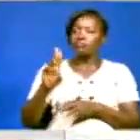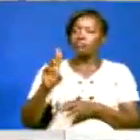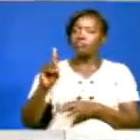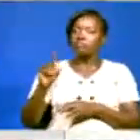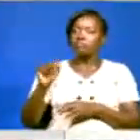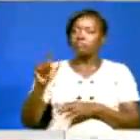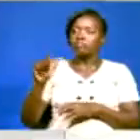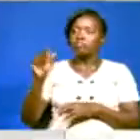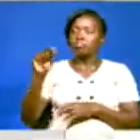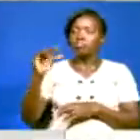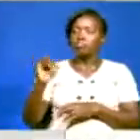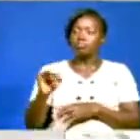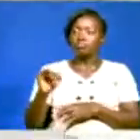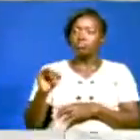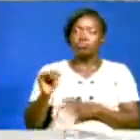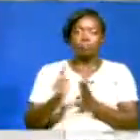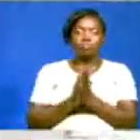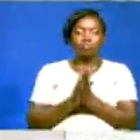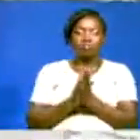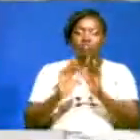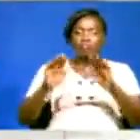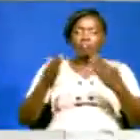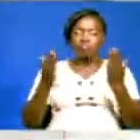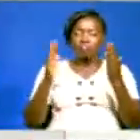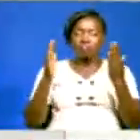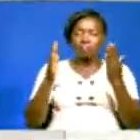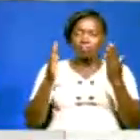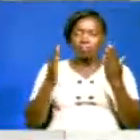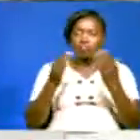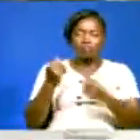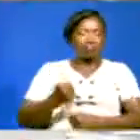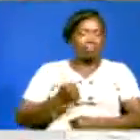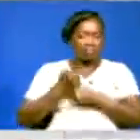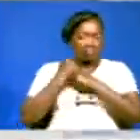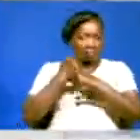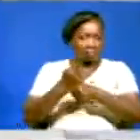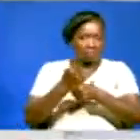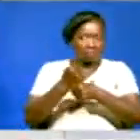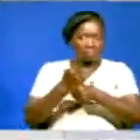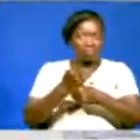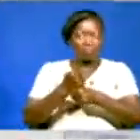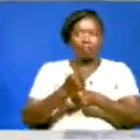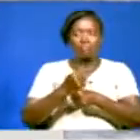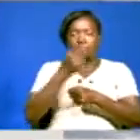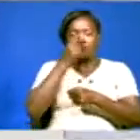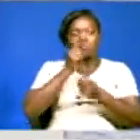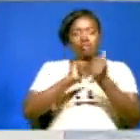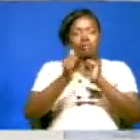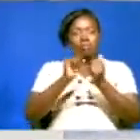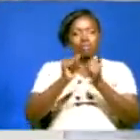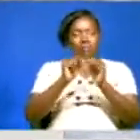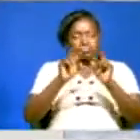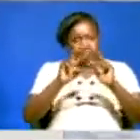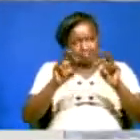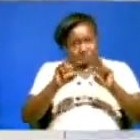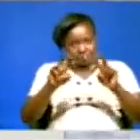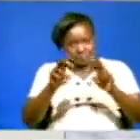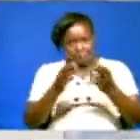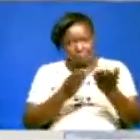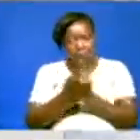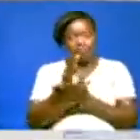Bunyala Cultural Festival, claimed Azimio movement was solid and vowed to continue keeping the Ruto's administration in check to ensure it delivers on